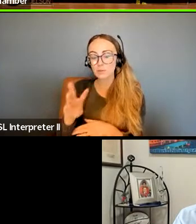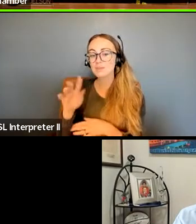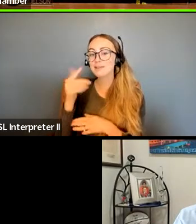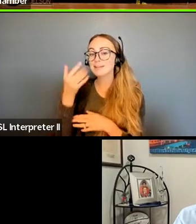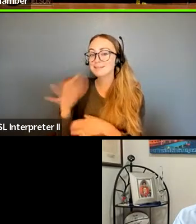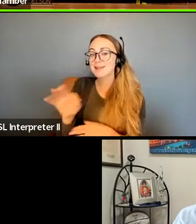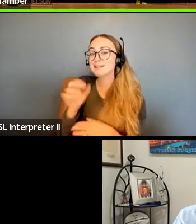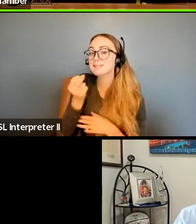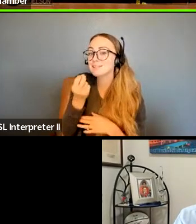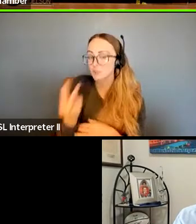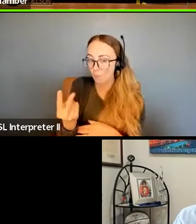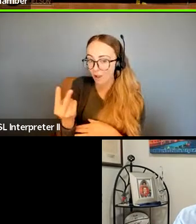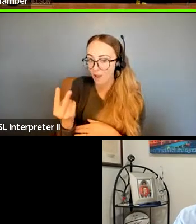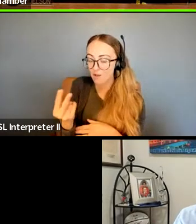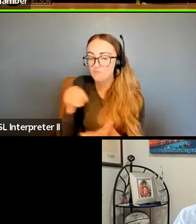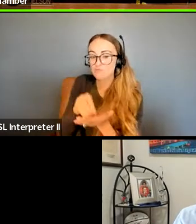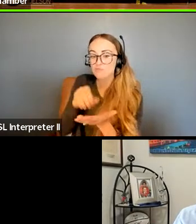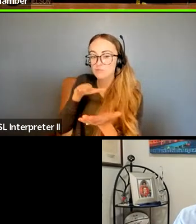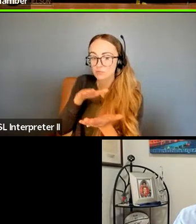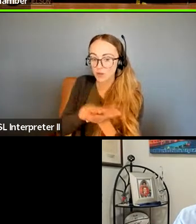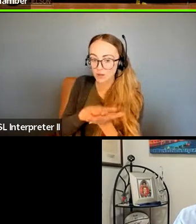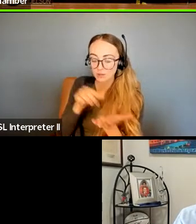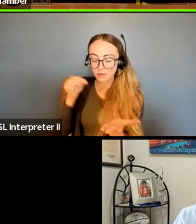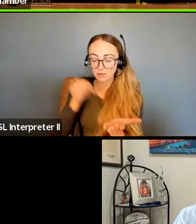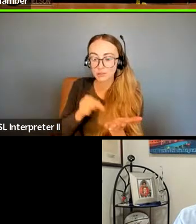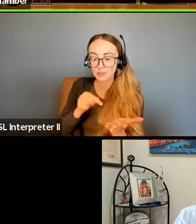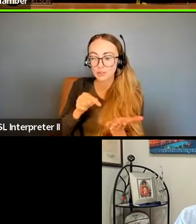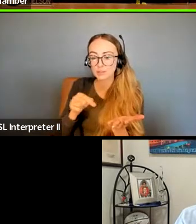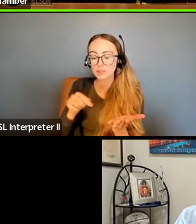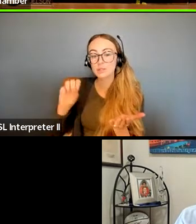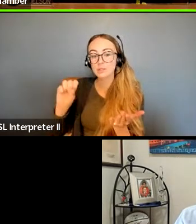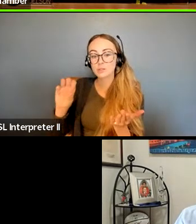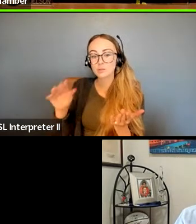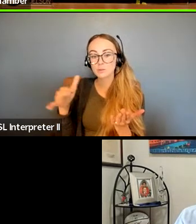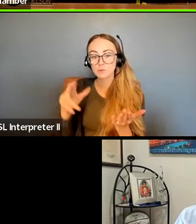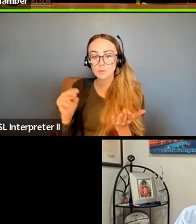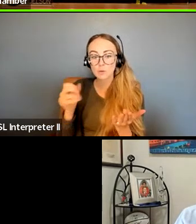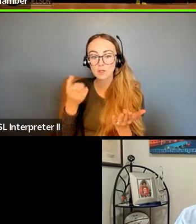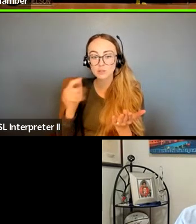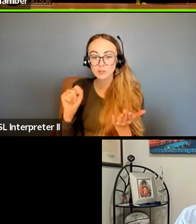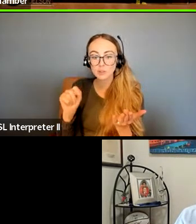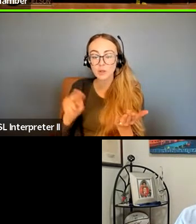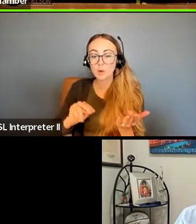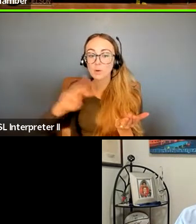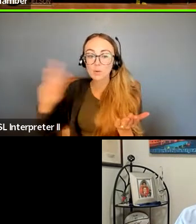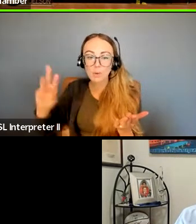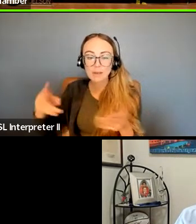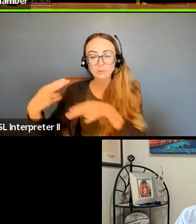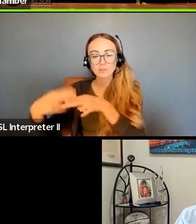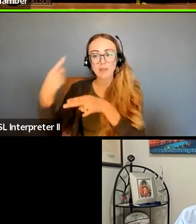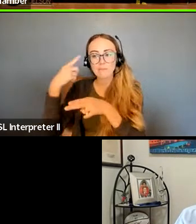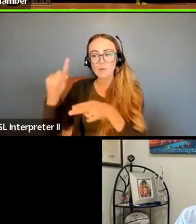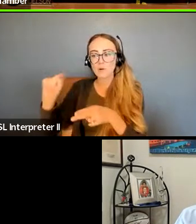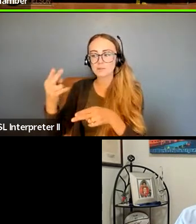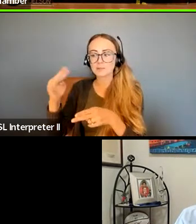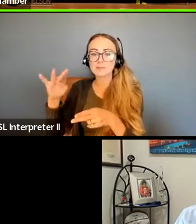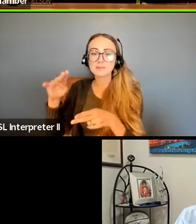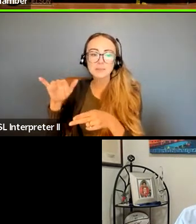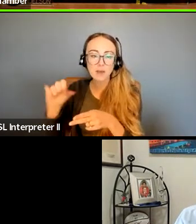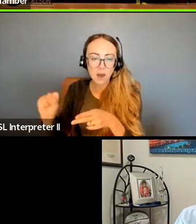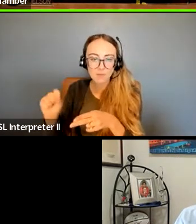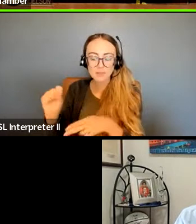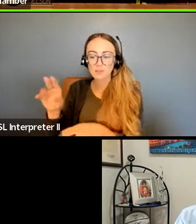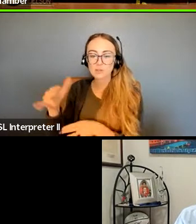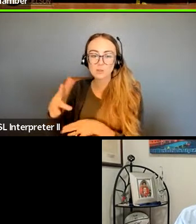1912 congressional record, Swan Street Northwest was named after Thomas Swan. Thomas Swan was born